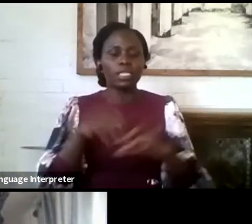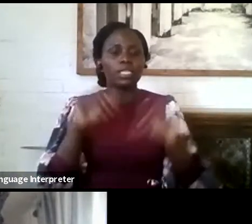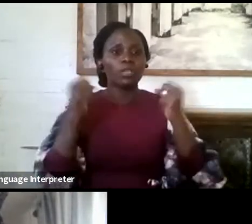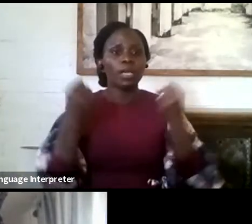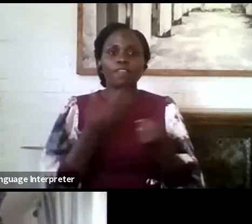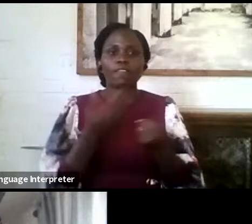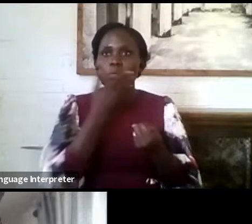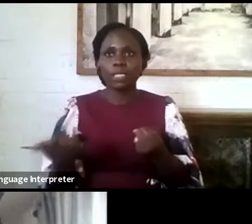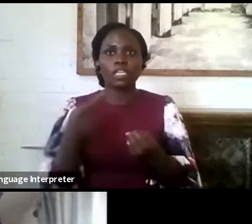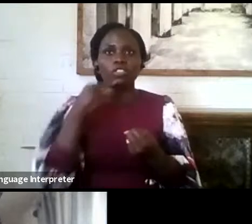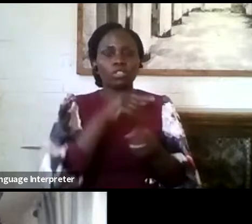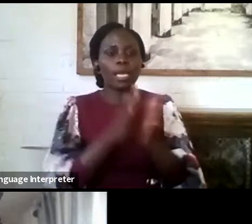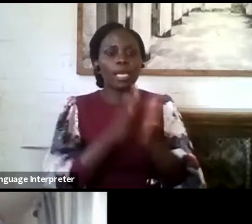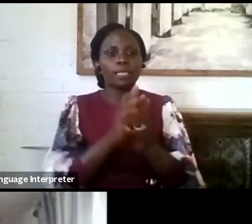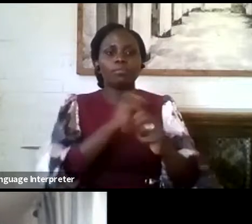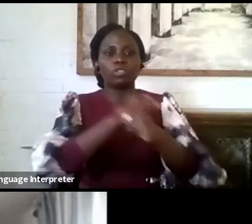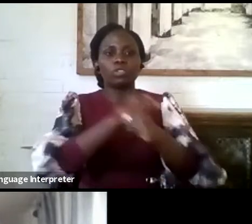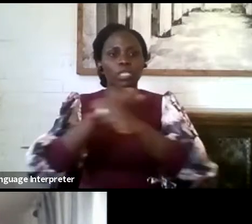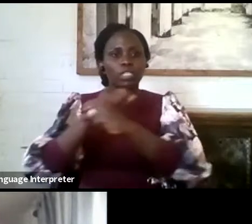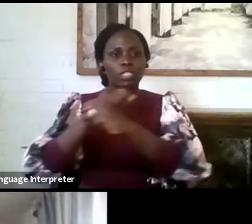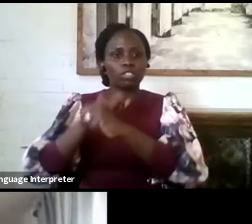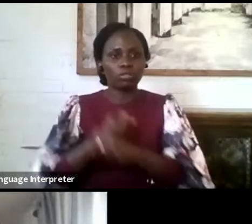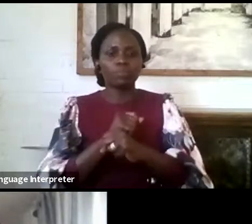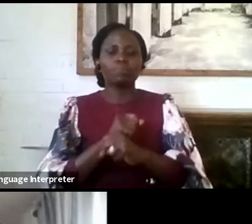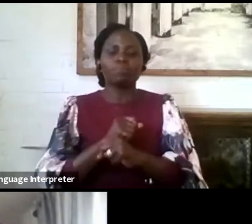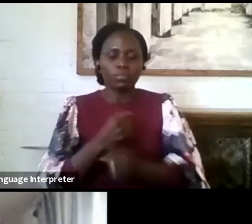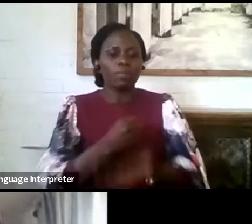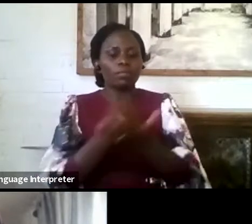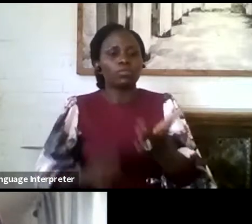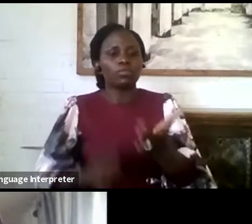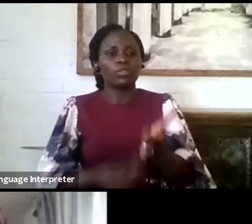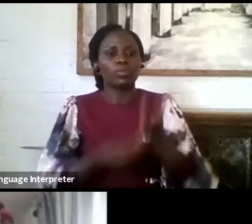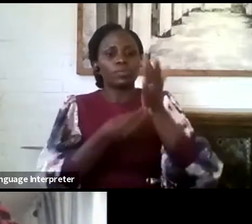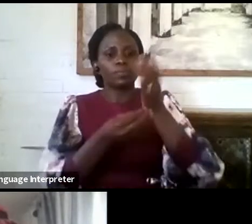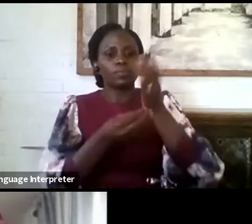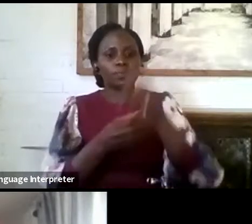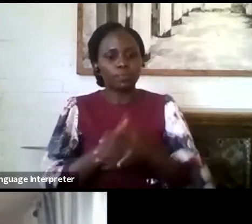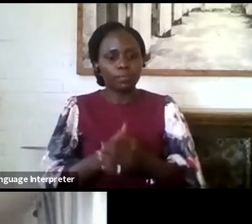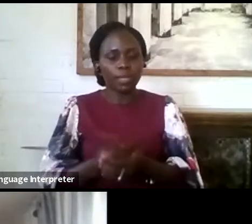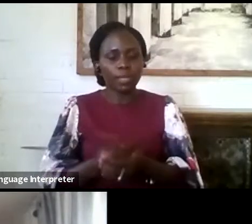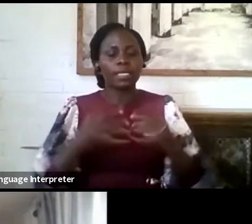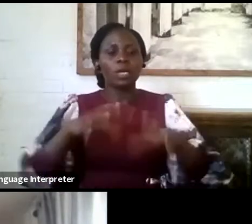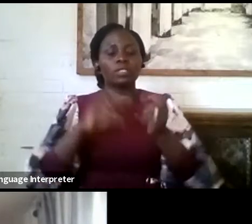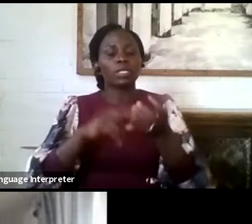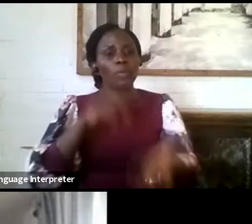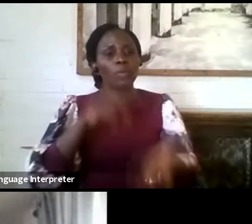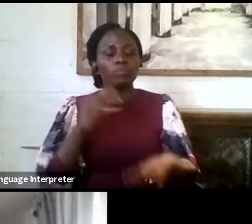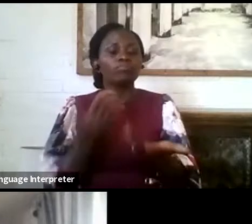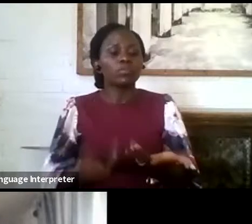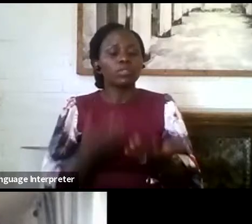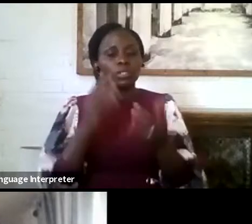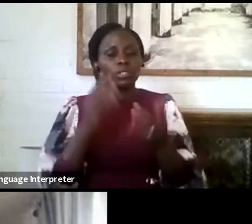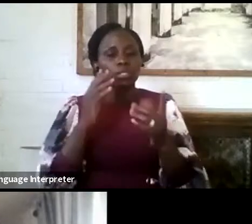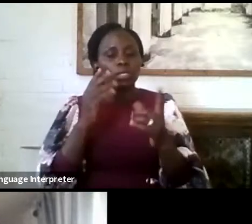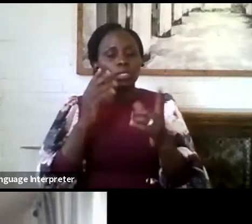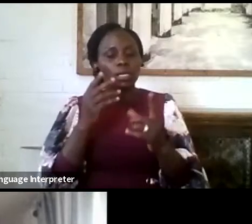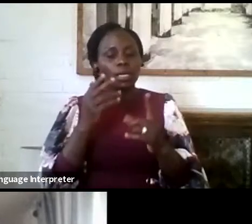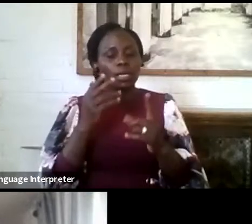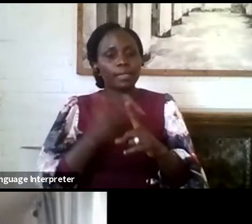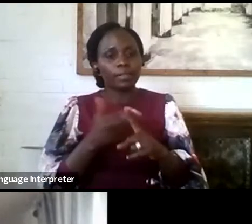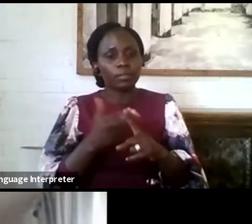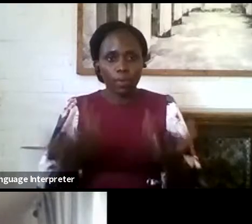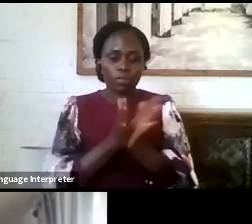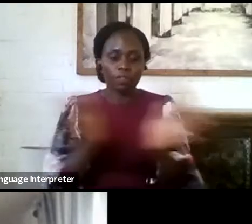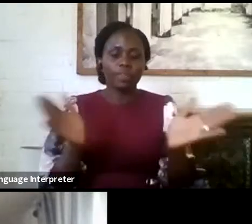protection incentives. The Brookings Institute, for instance, estimates that universal digital ID could